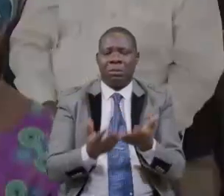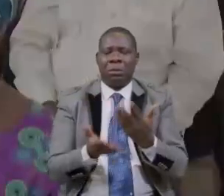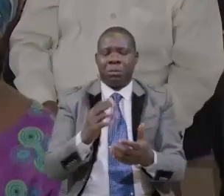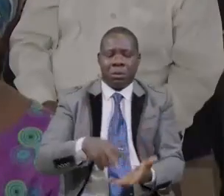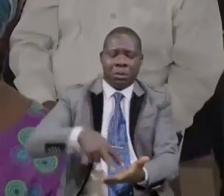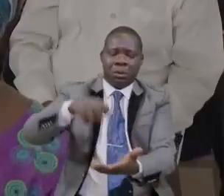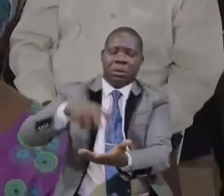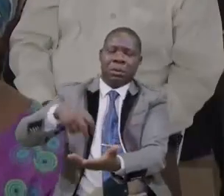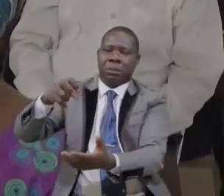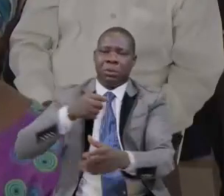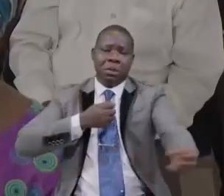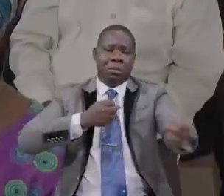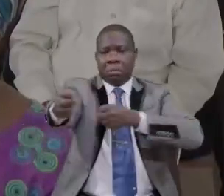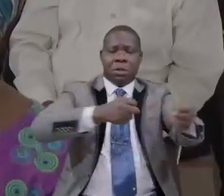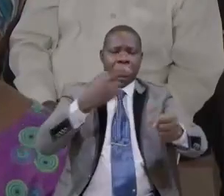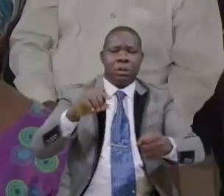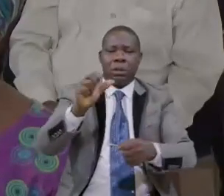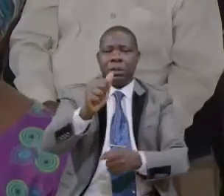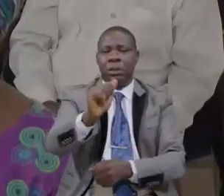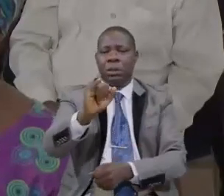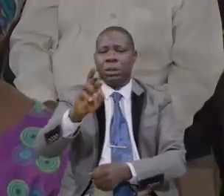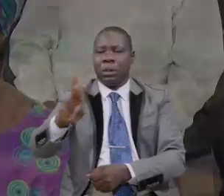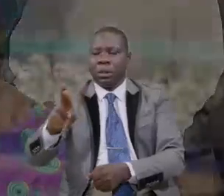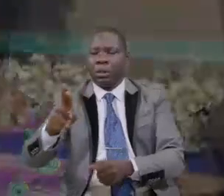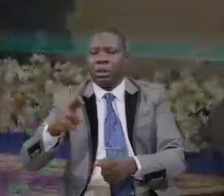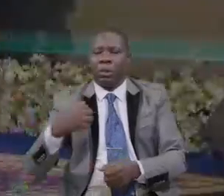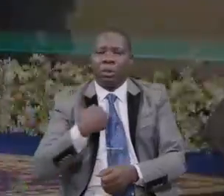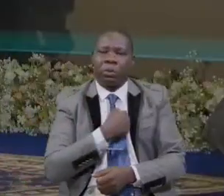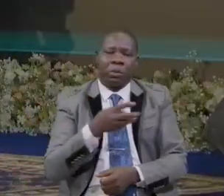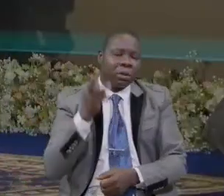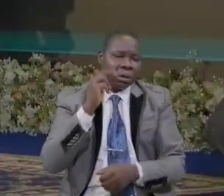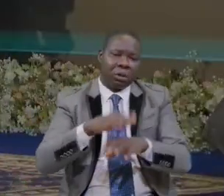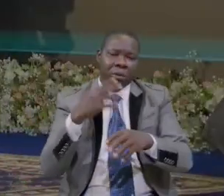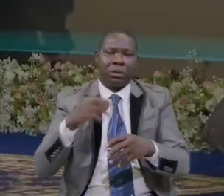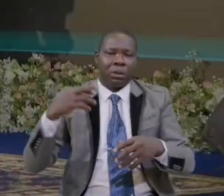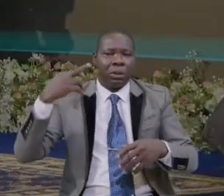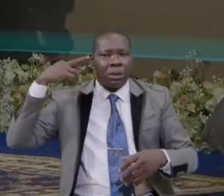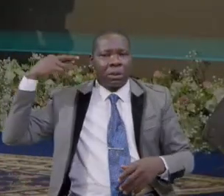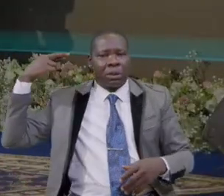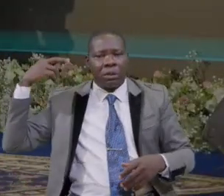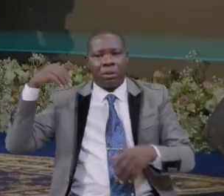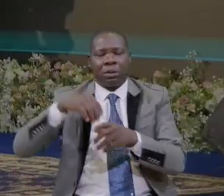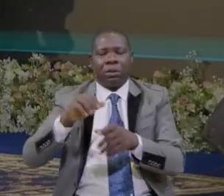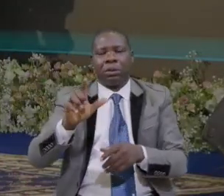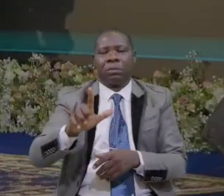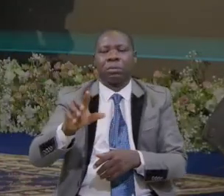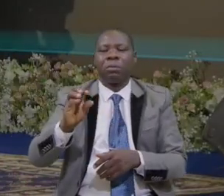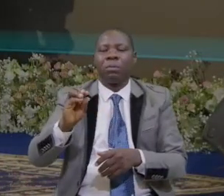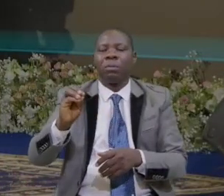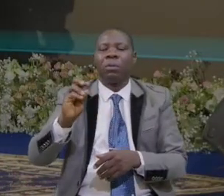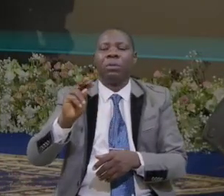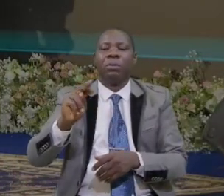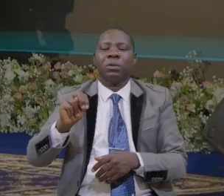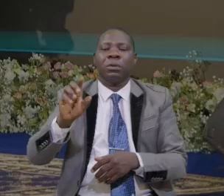the air. We were on the radio in London many years ago now. And